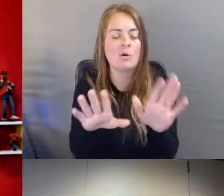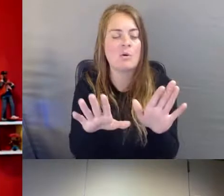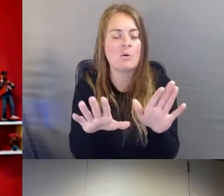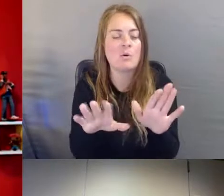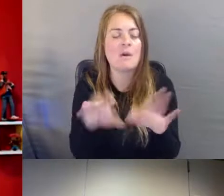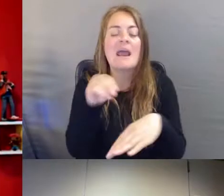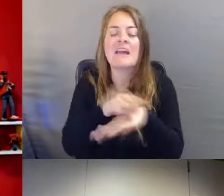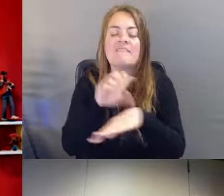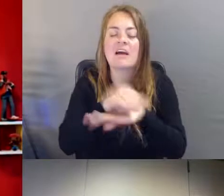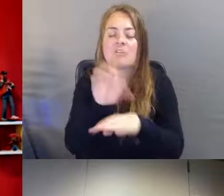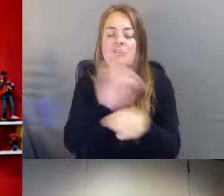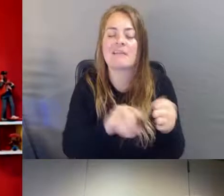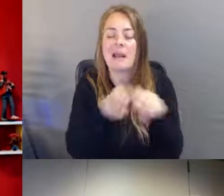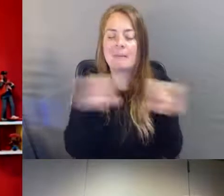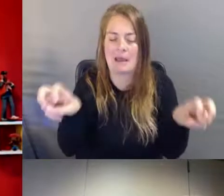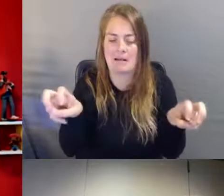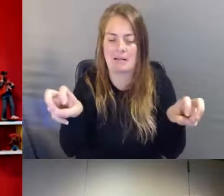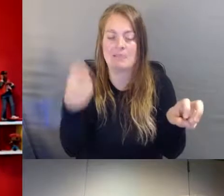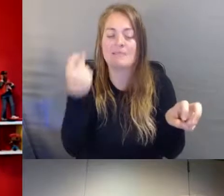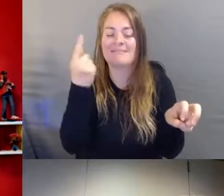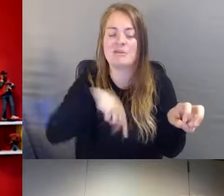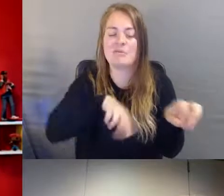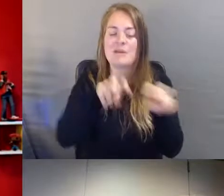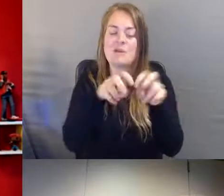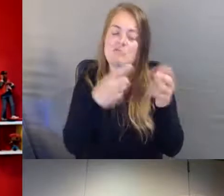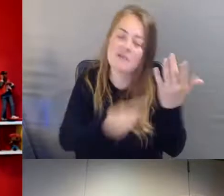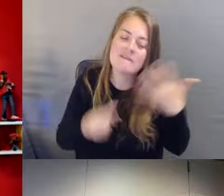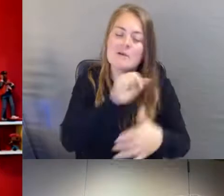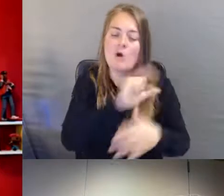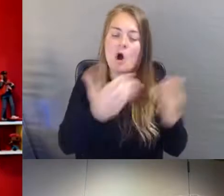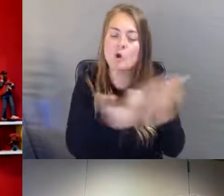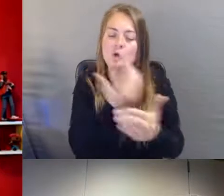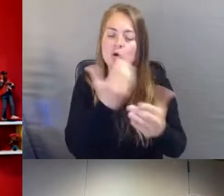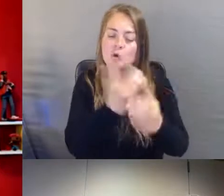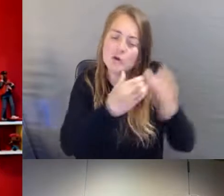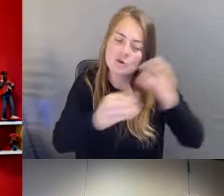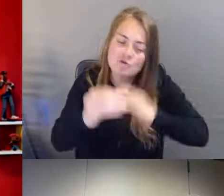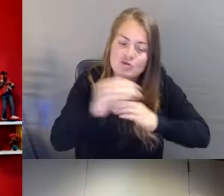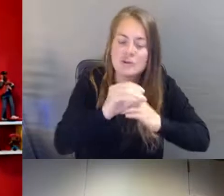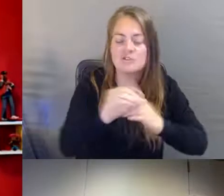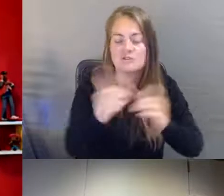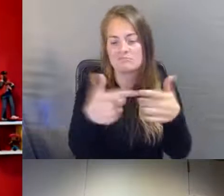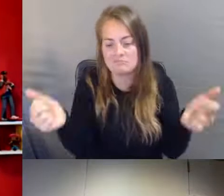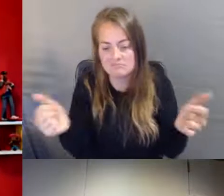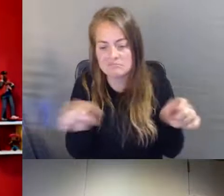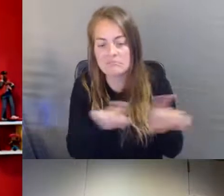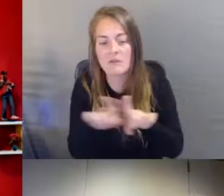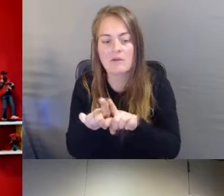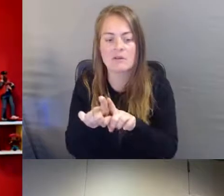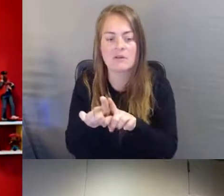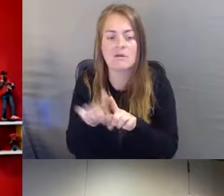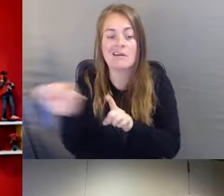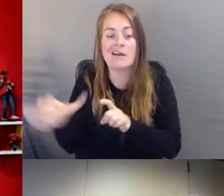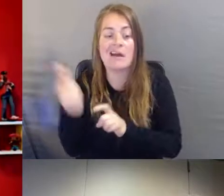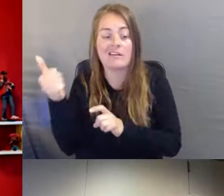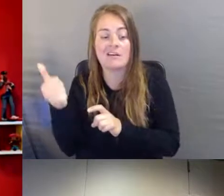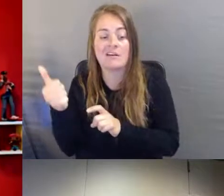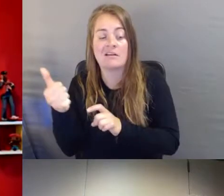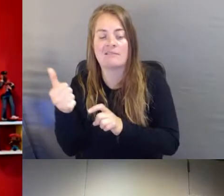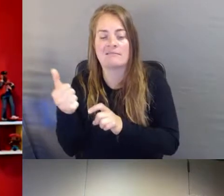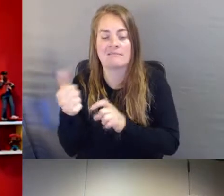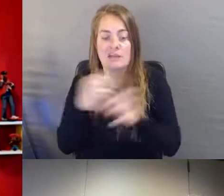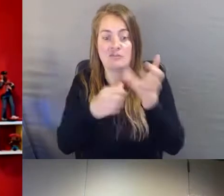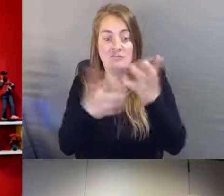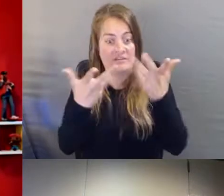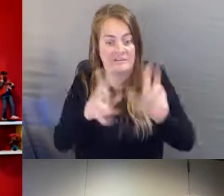advisory design panel, which is the panel that reviews all new constructions and retrofit constructions coming into the city. So to have